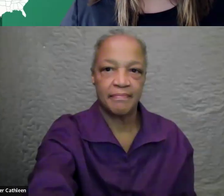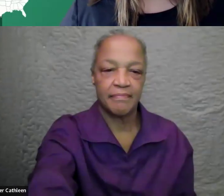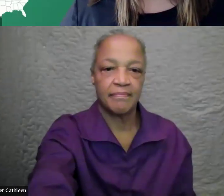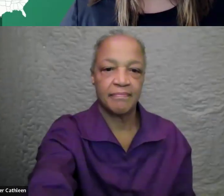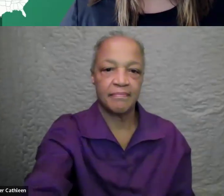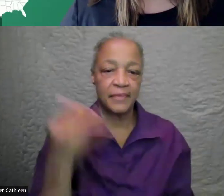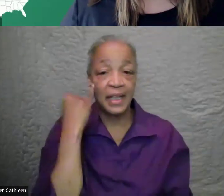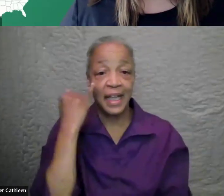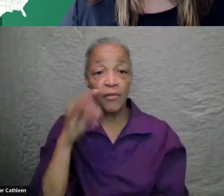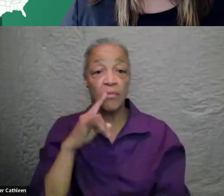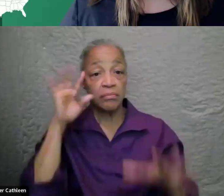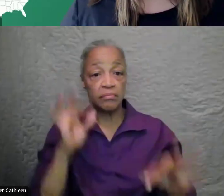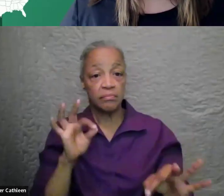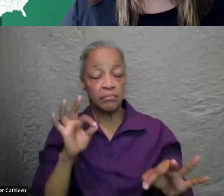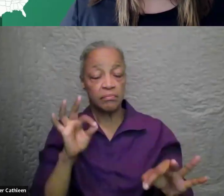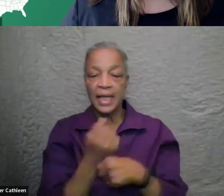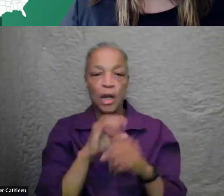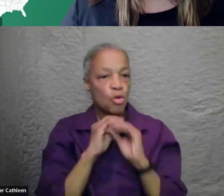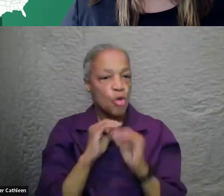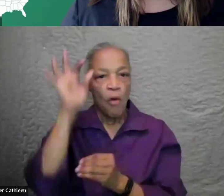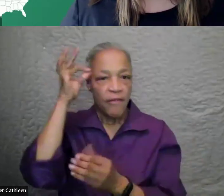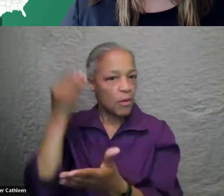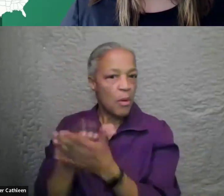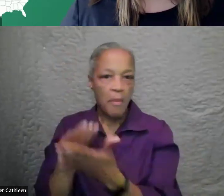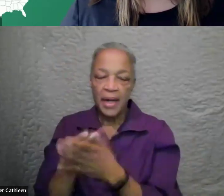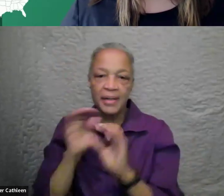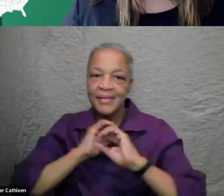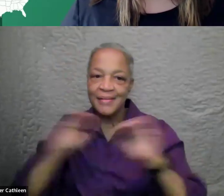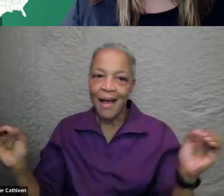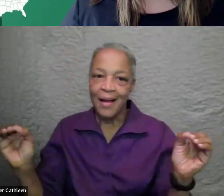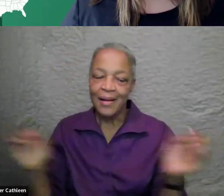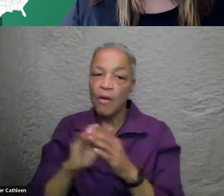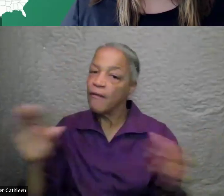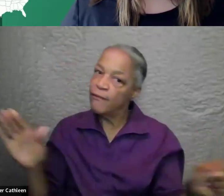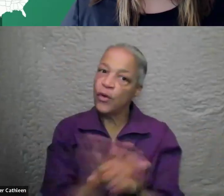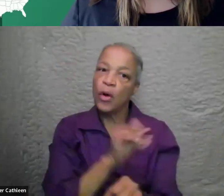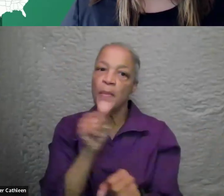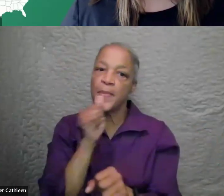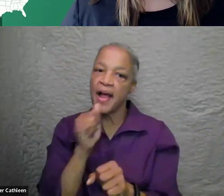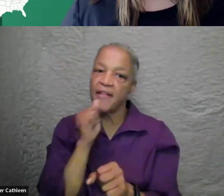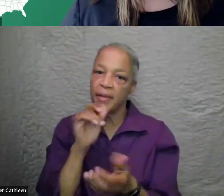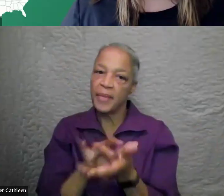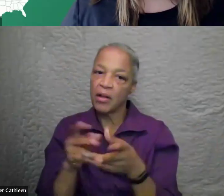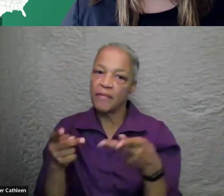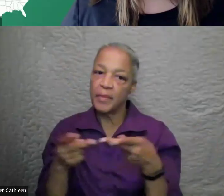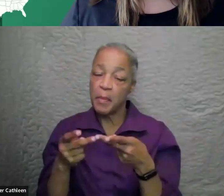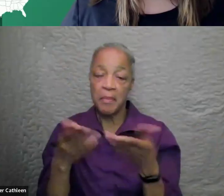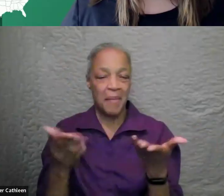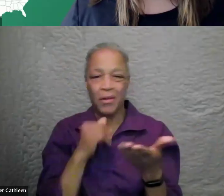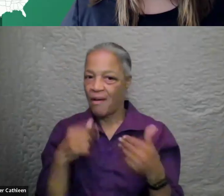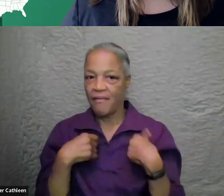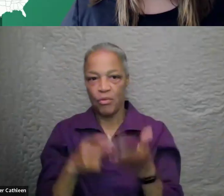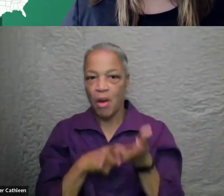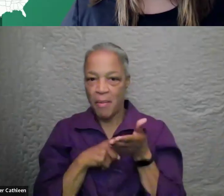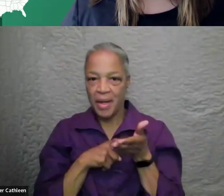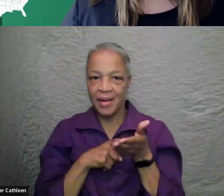If you are absolutely receiving no federal financial assistance and you're a purely private medical facility, you may not have those